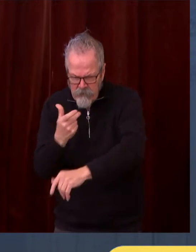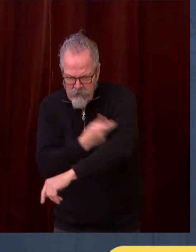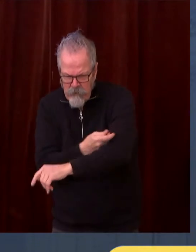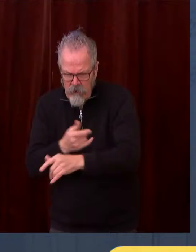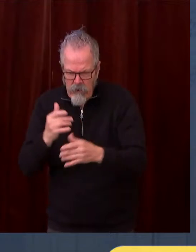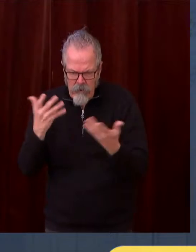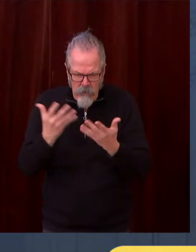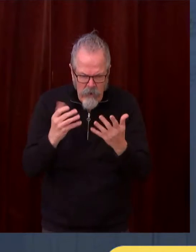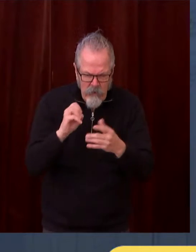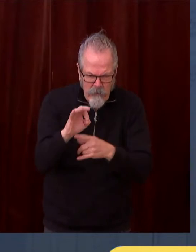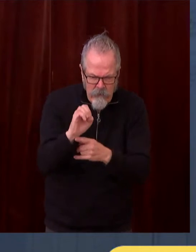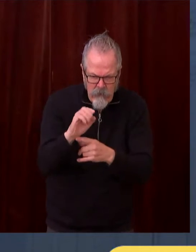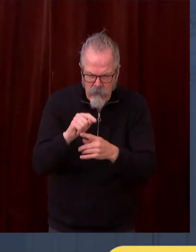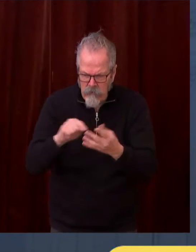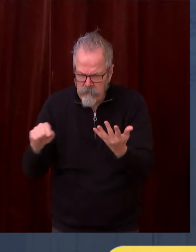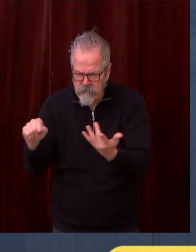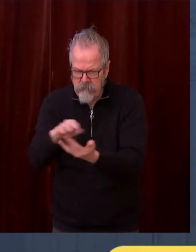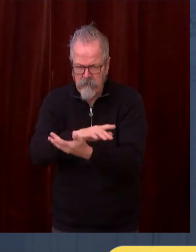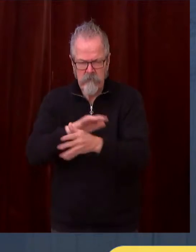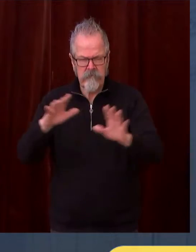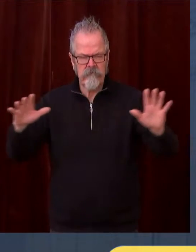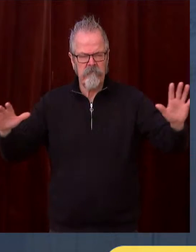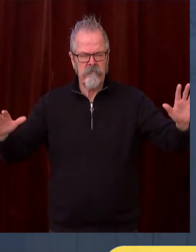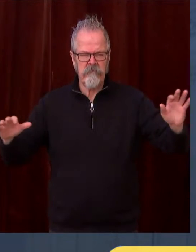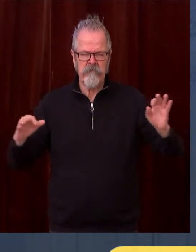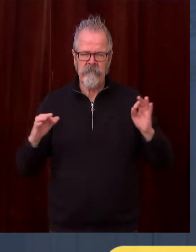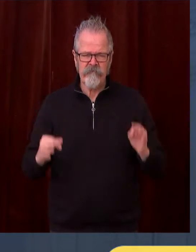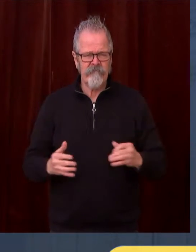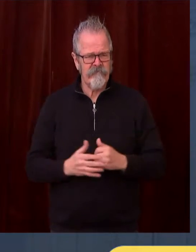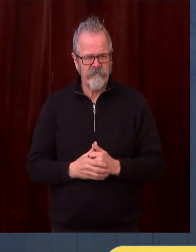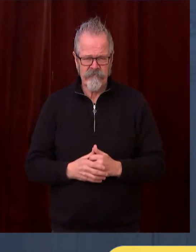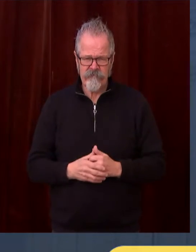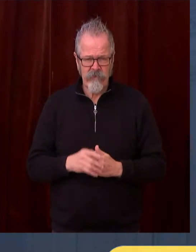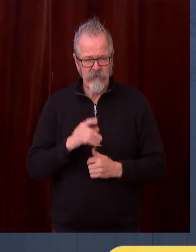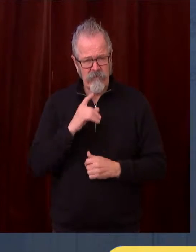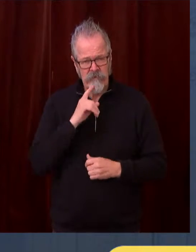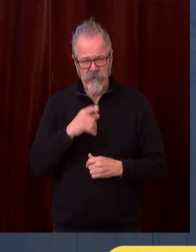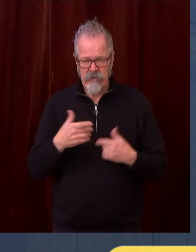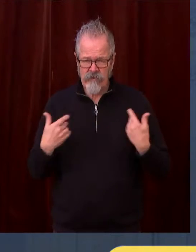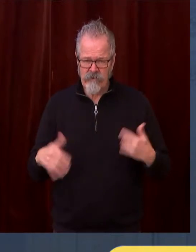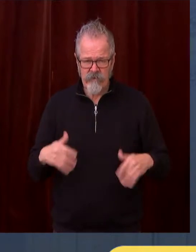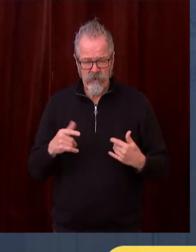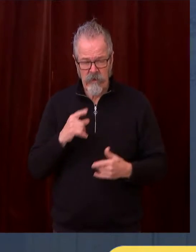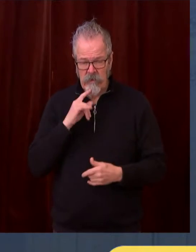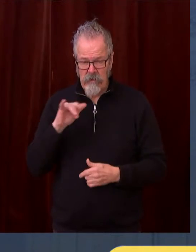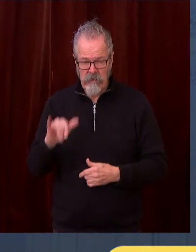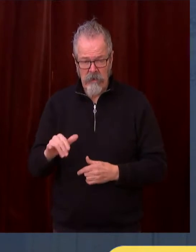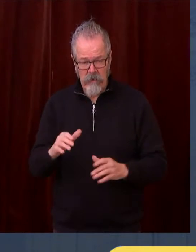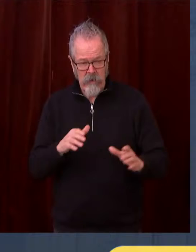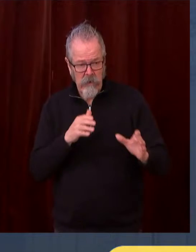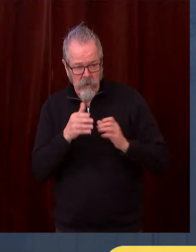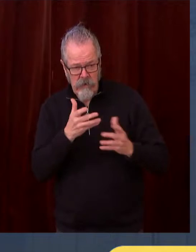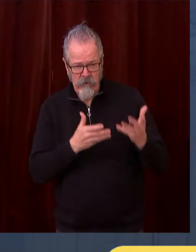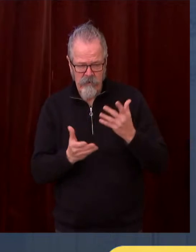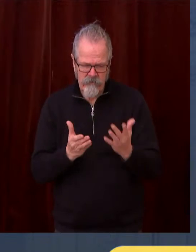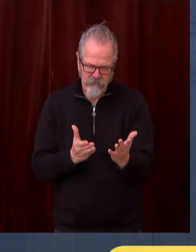So it was a pretty exhaustive process. Well, thank you. I appreciate your work. You're not getting rich doing this. This is a volunteer